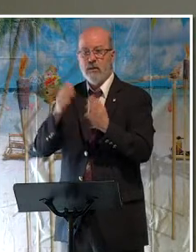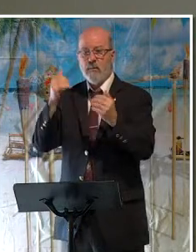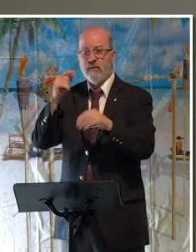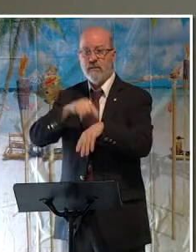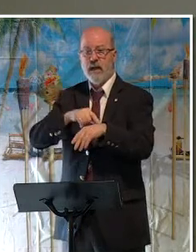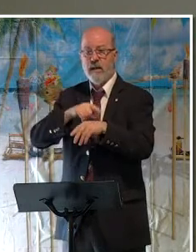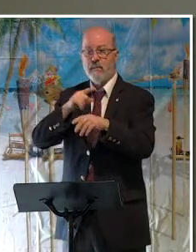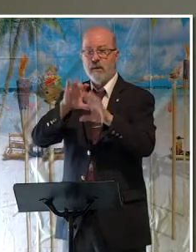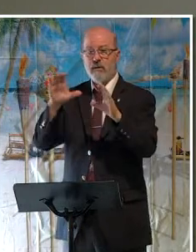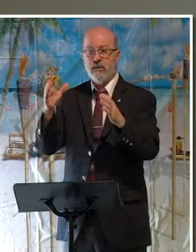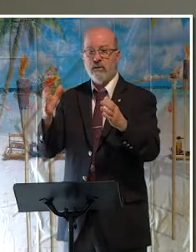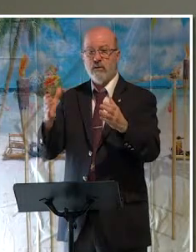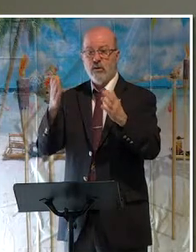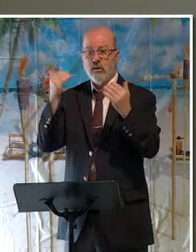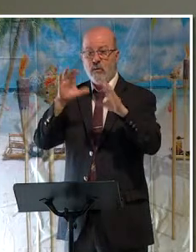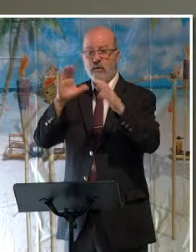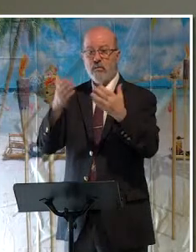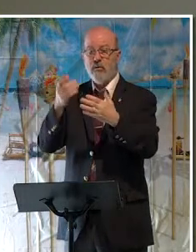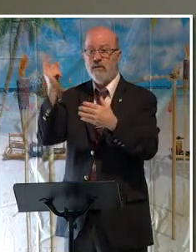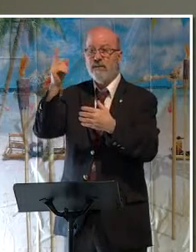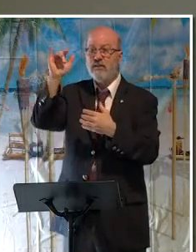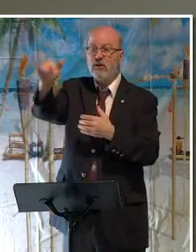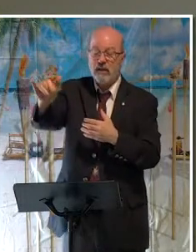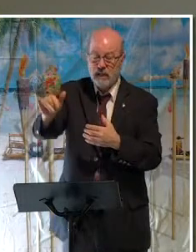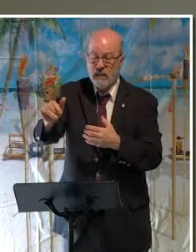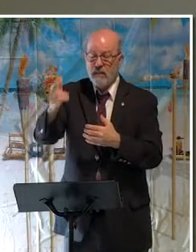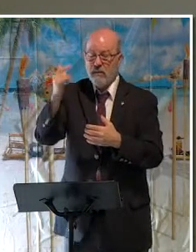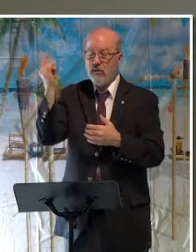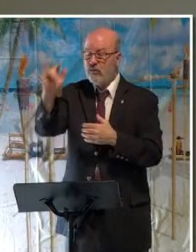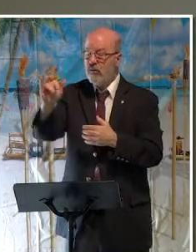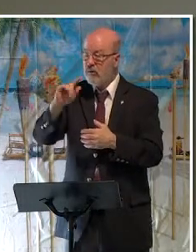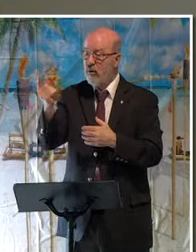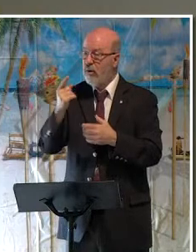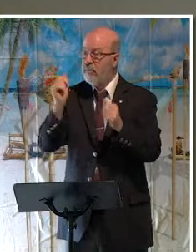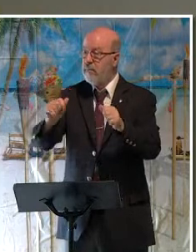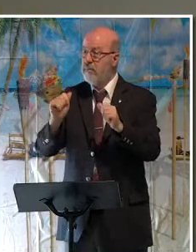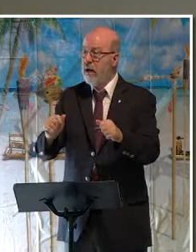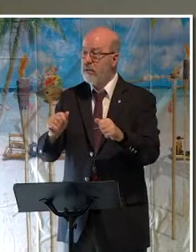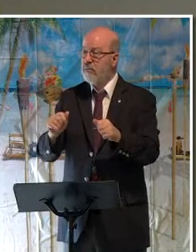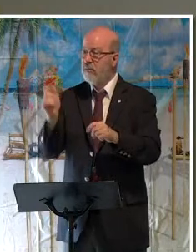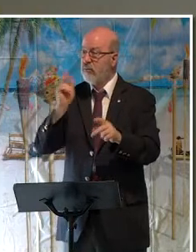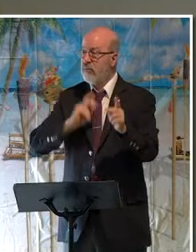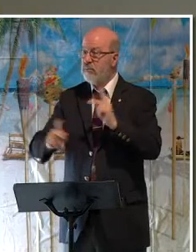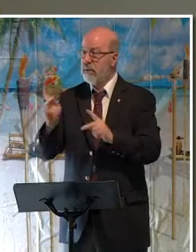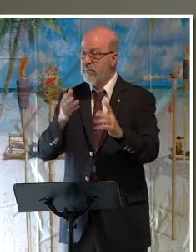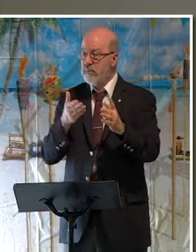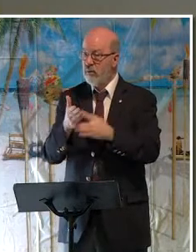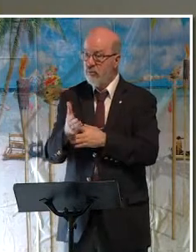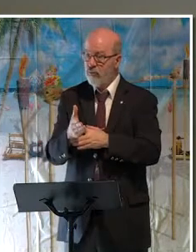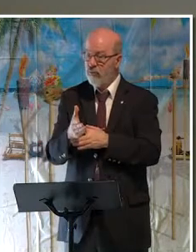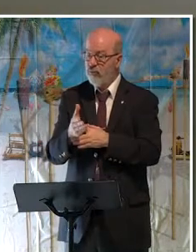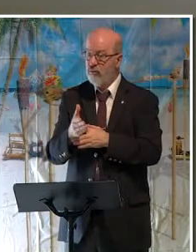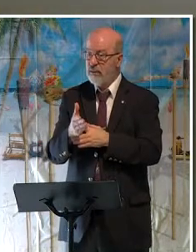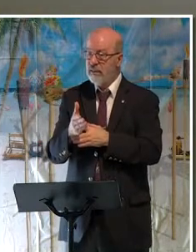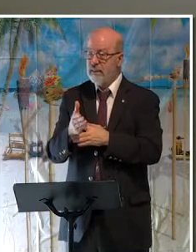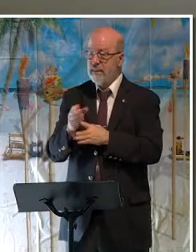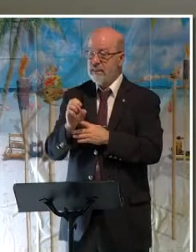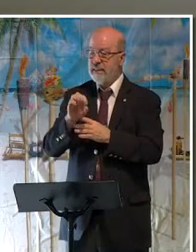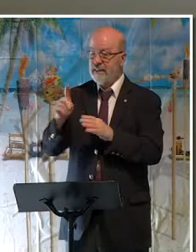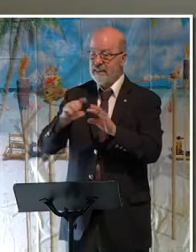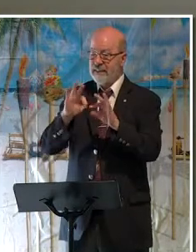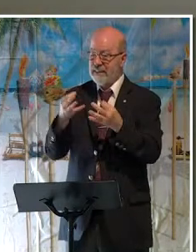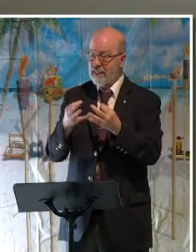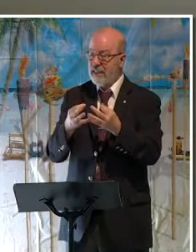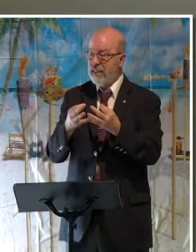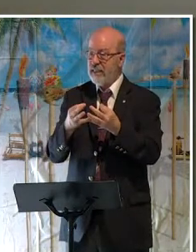the hope of the world we call eternity, because eternity will only be possible for men through the seed